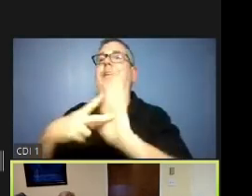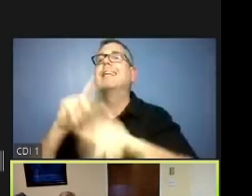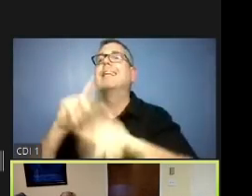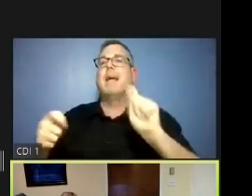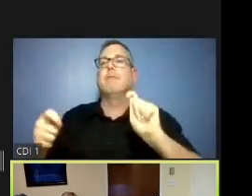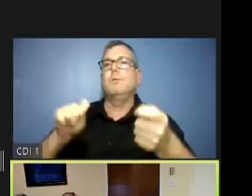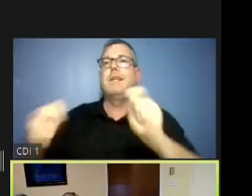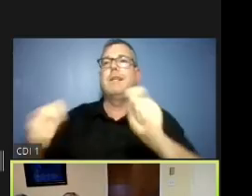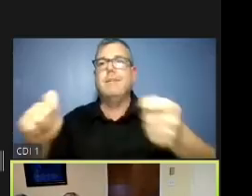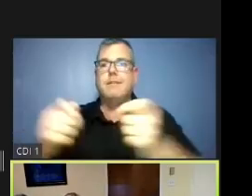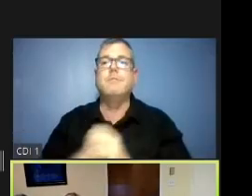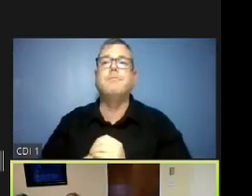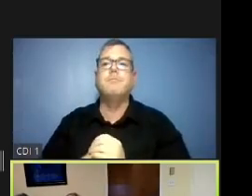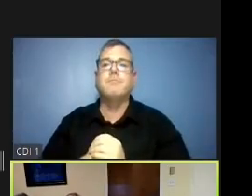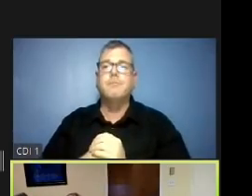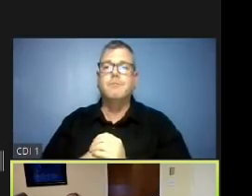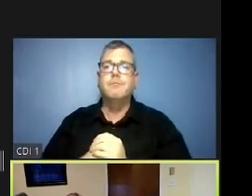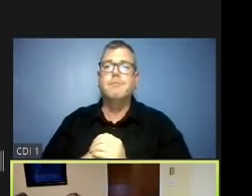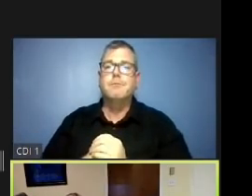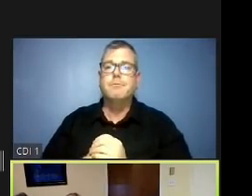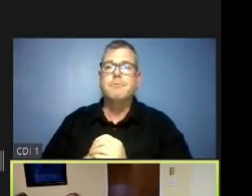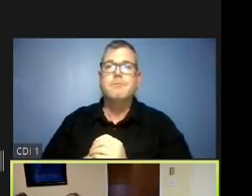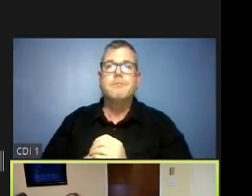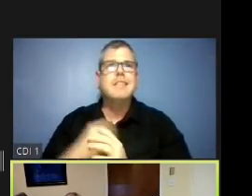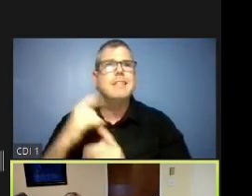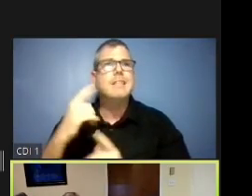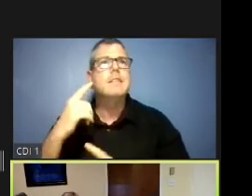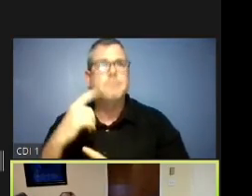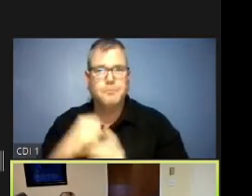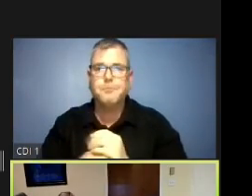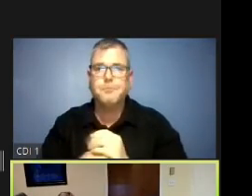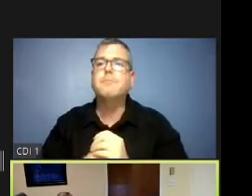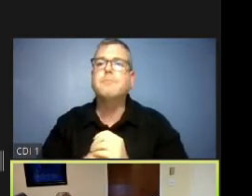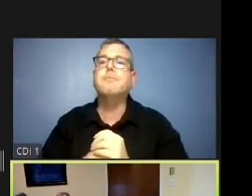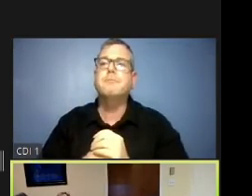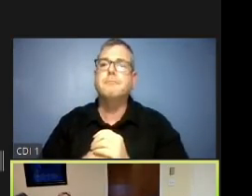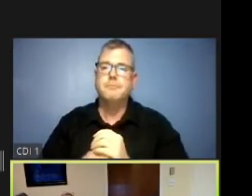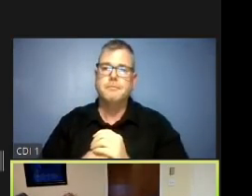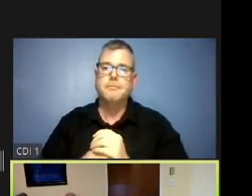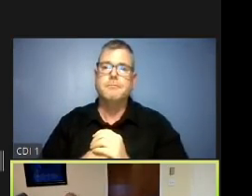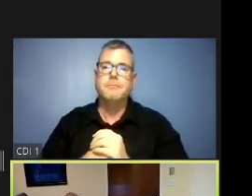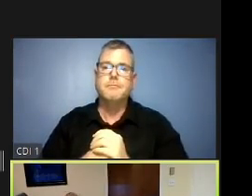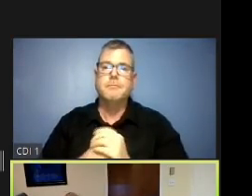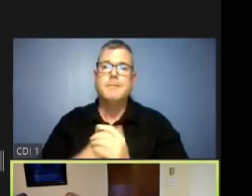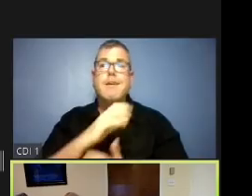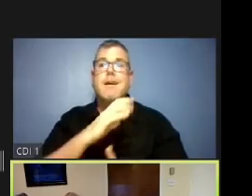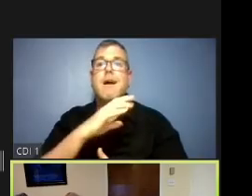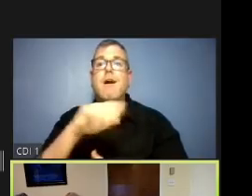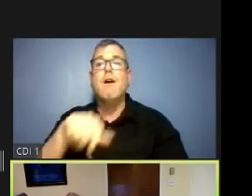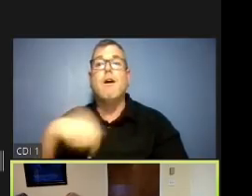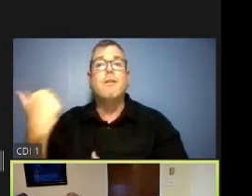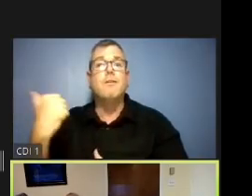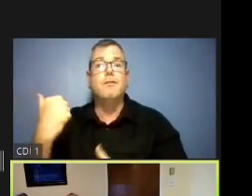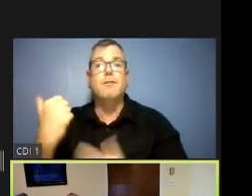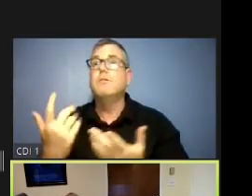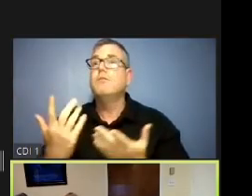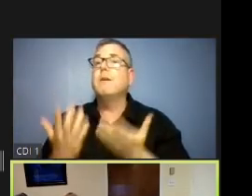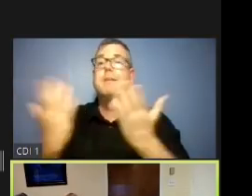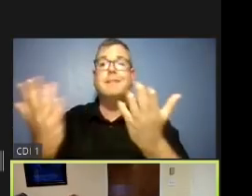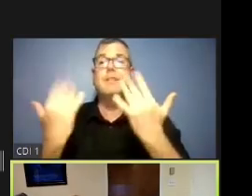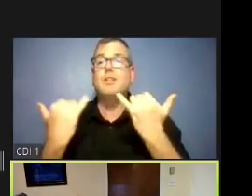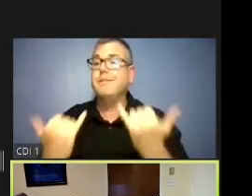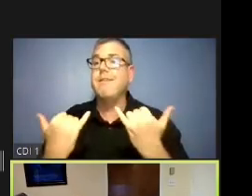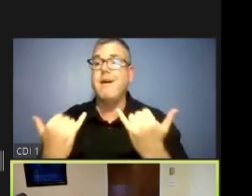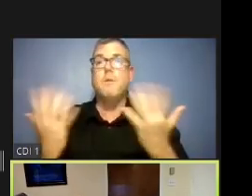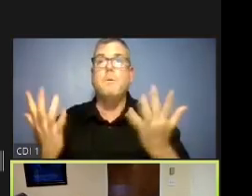together. And essentially the recommendation here is that all the previous practices of infection